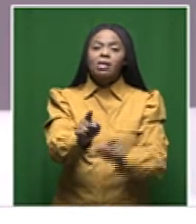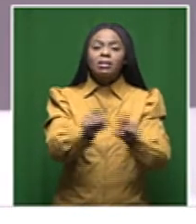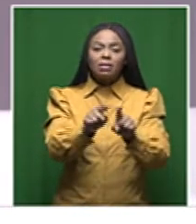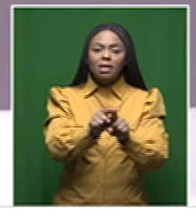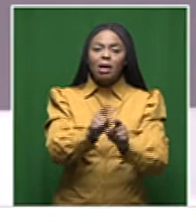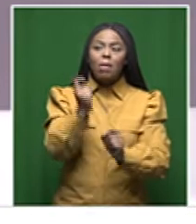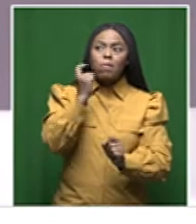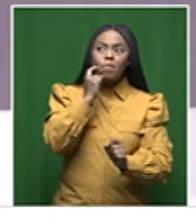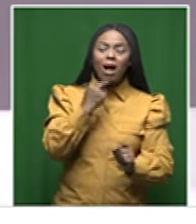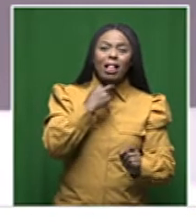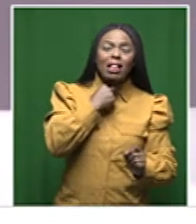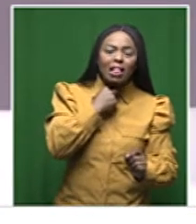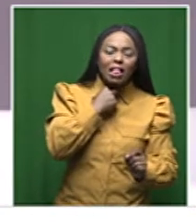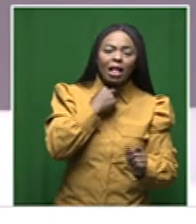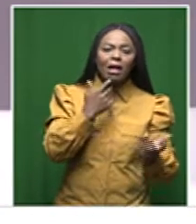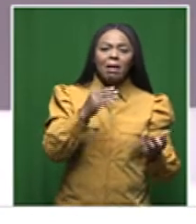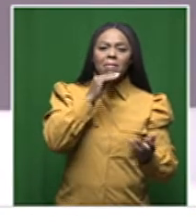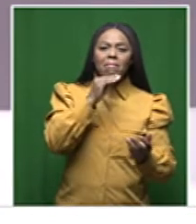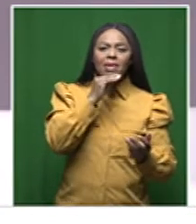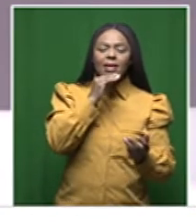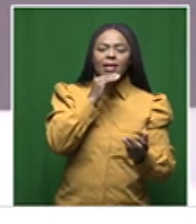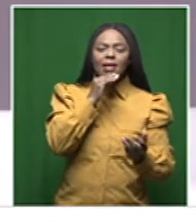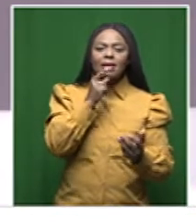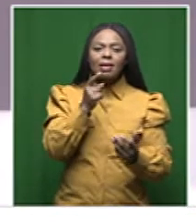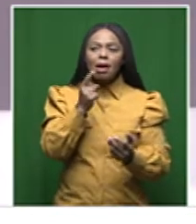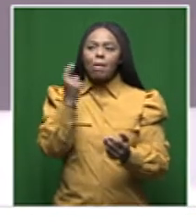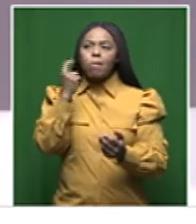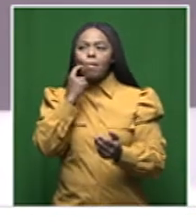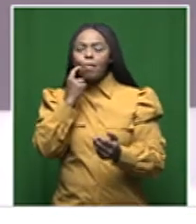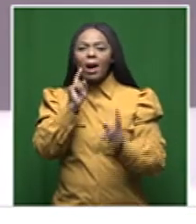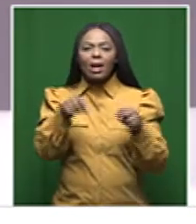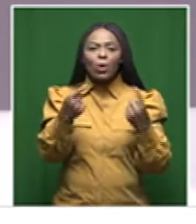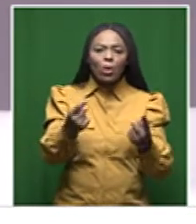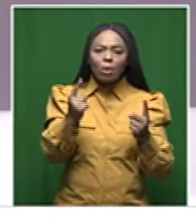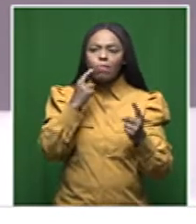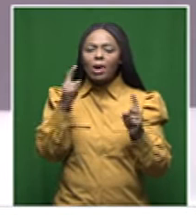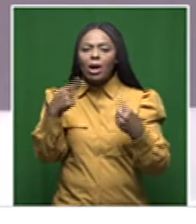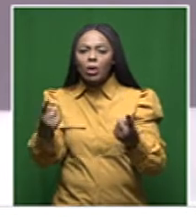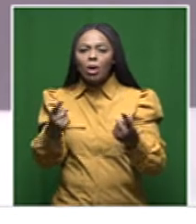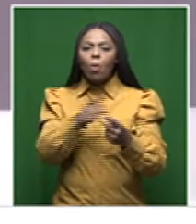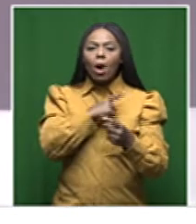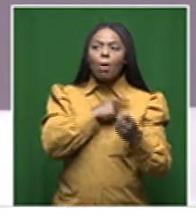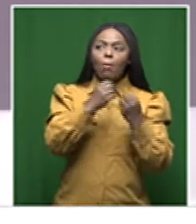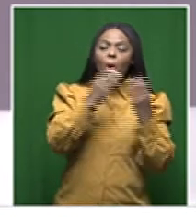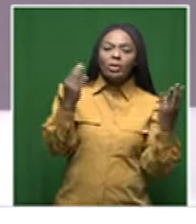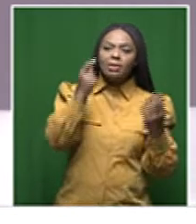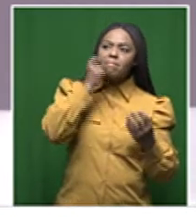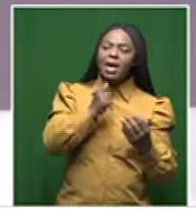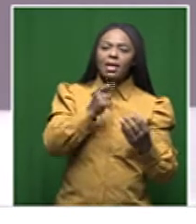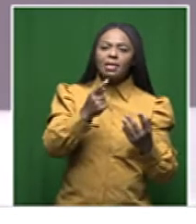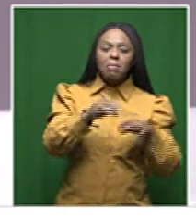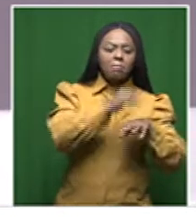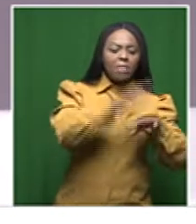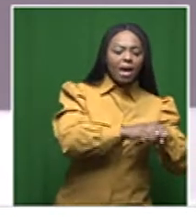infertility does not equals to infidelity. A lot of men tend to go out and try to have children outside of the